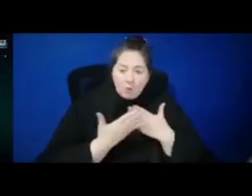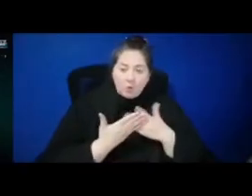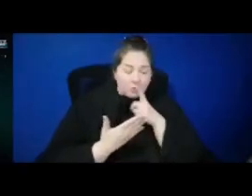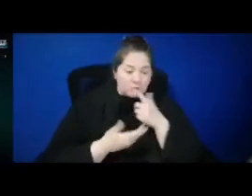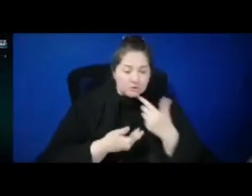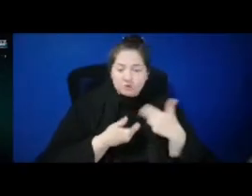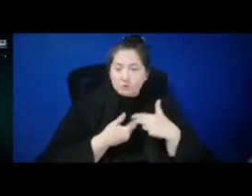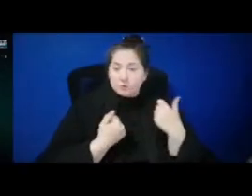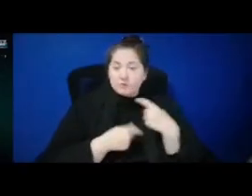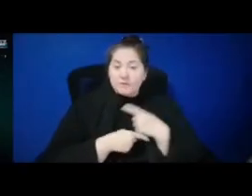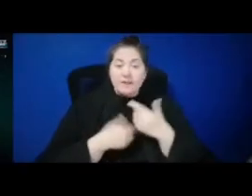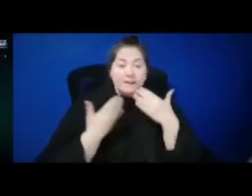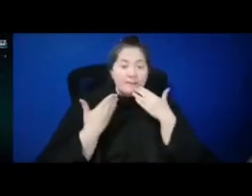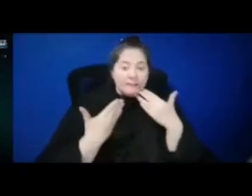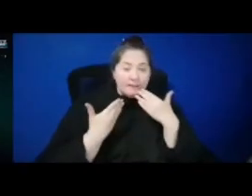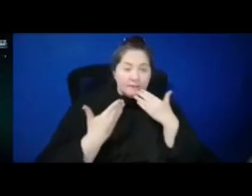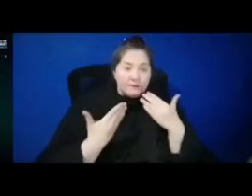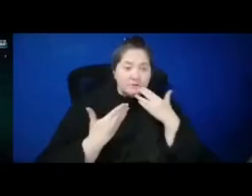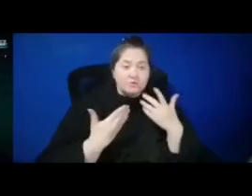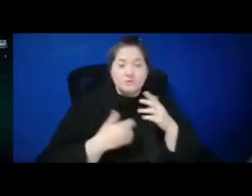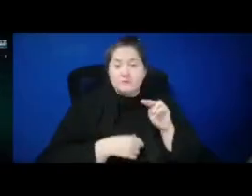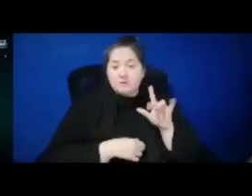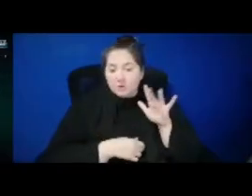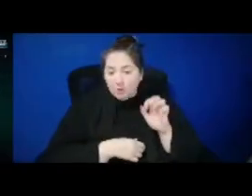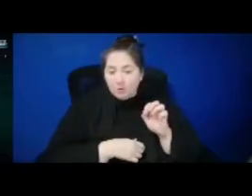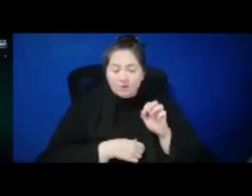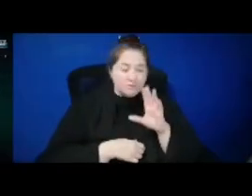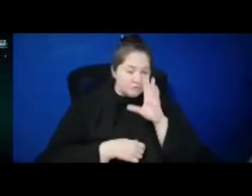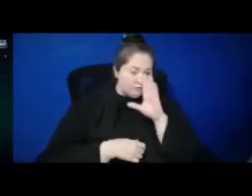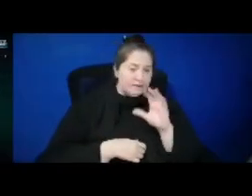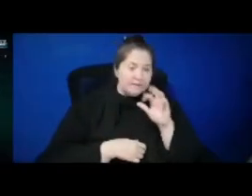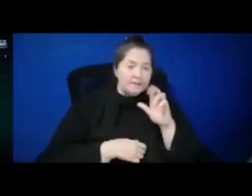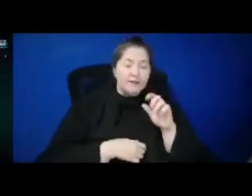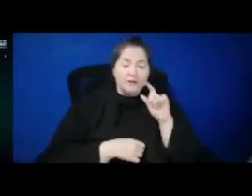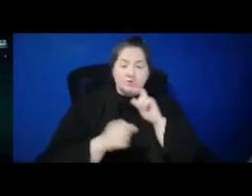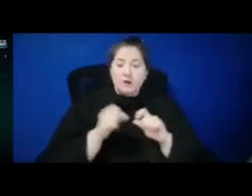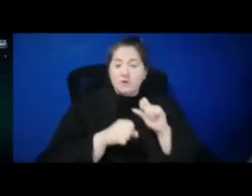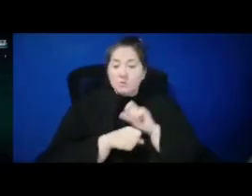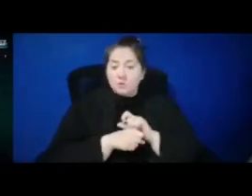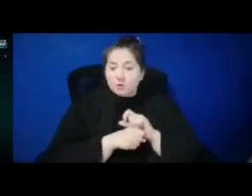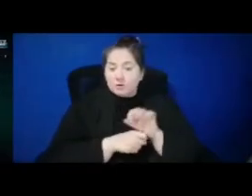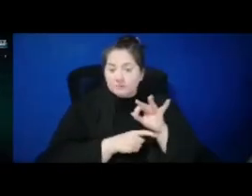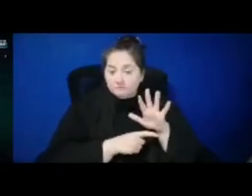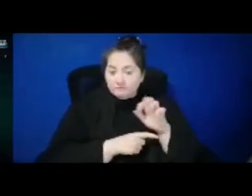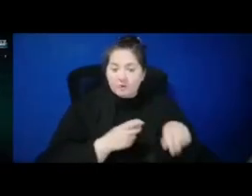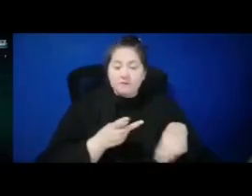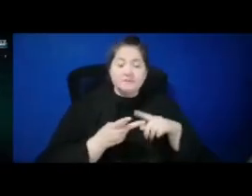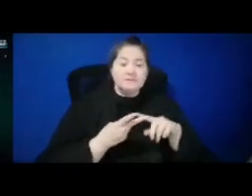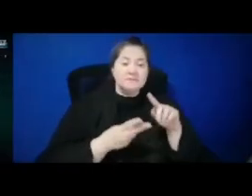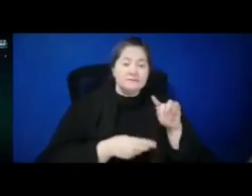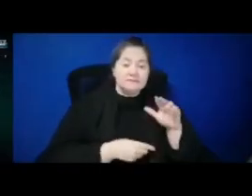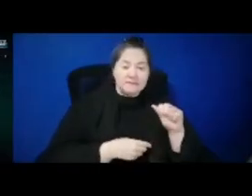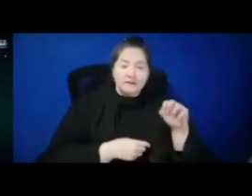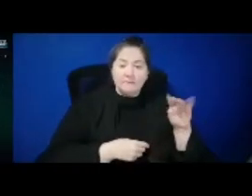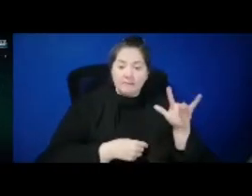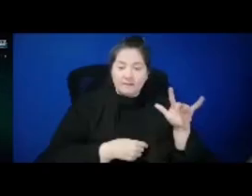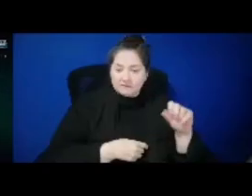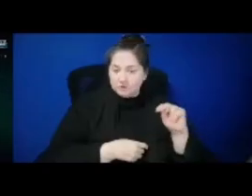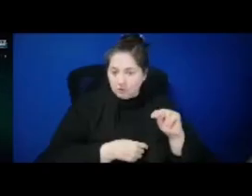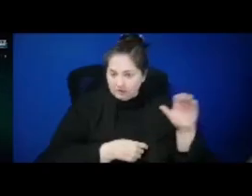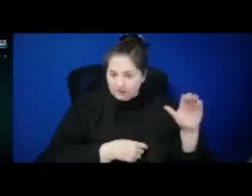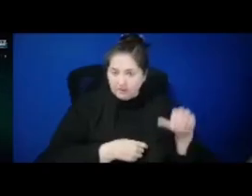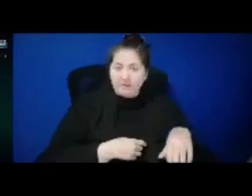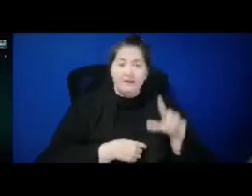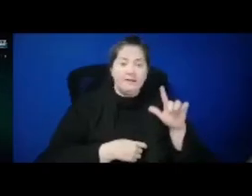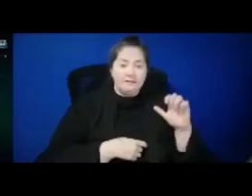on to join us today. Thank you to Nicole at the Direct Care Strategies Workforce Center. Thank you to Tina and Melissa in North Carolina. Thank you